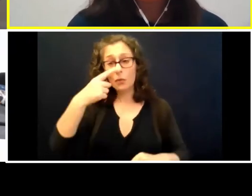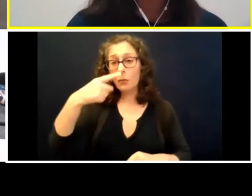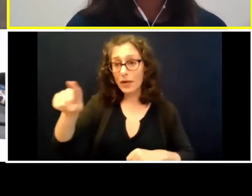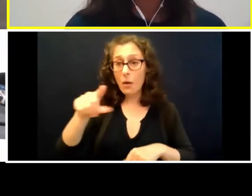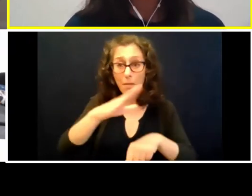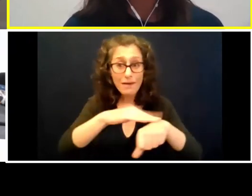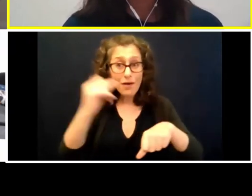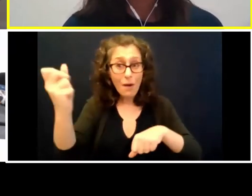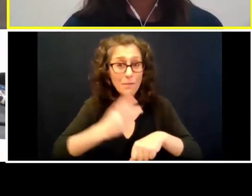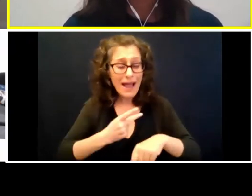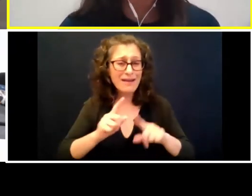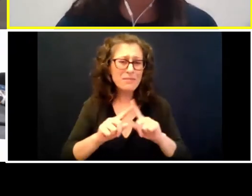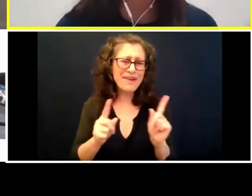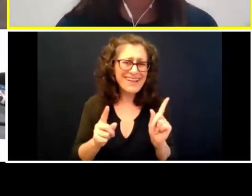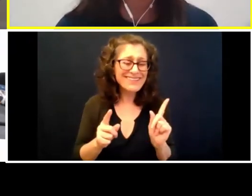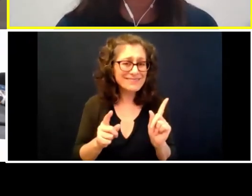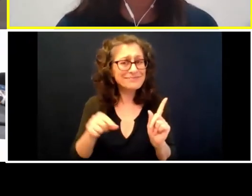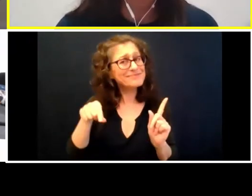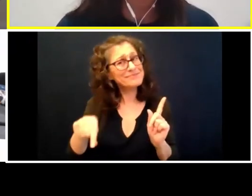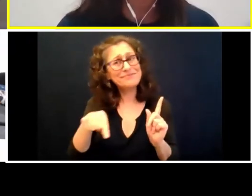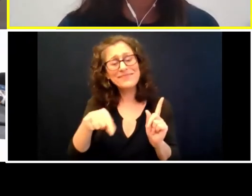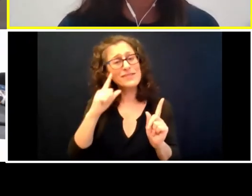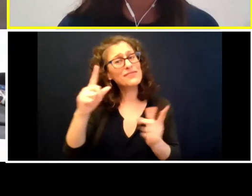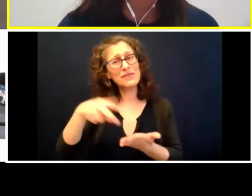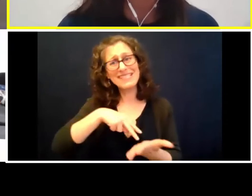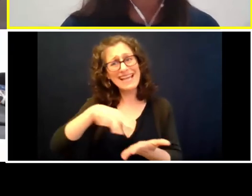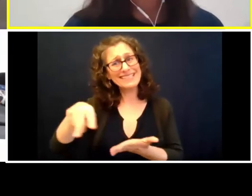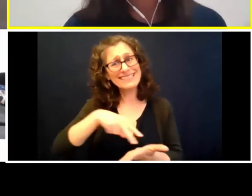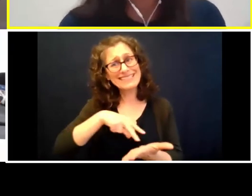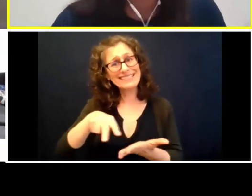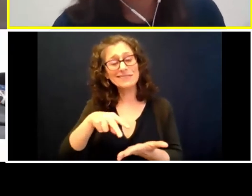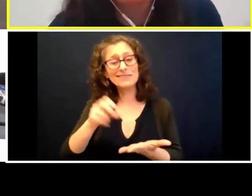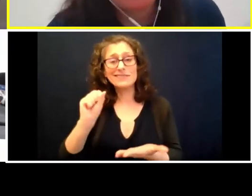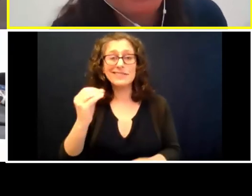back, but it's a dance callback. So,